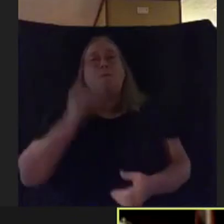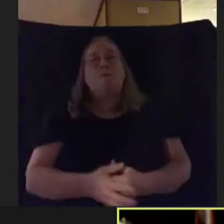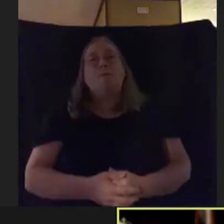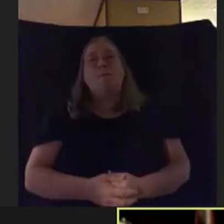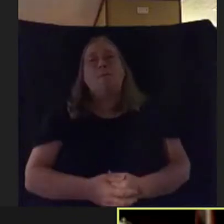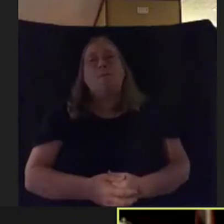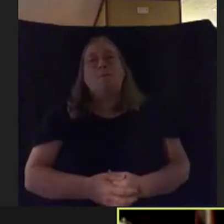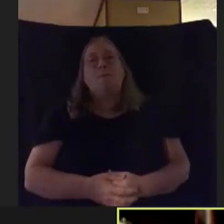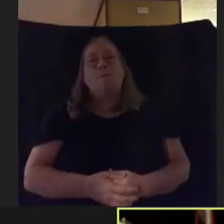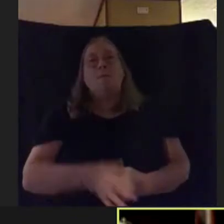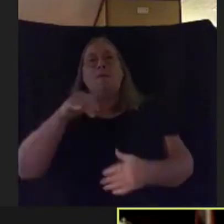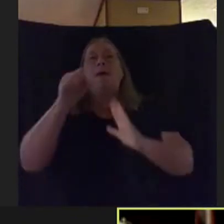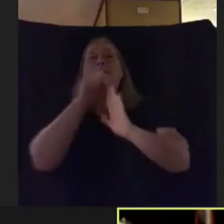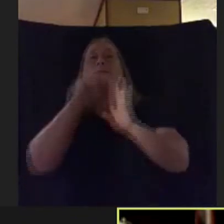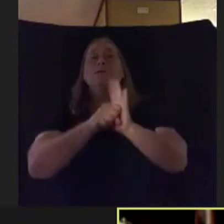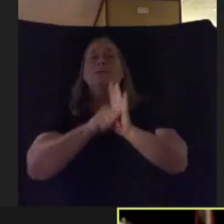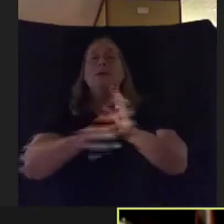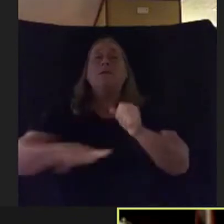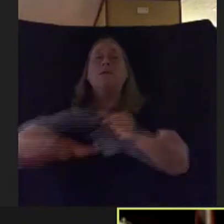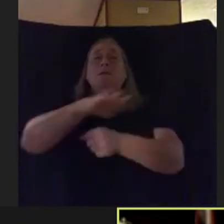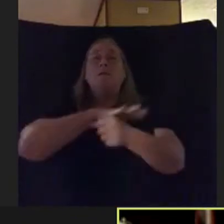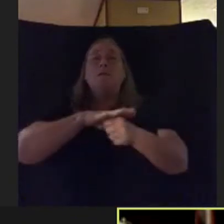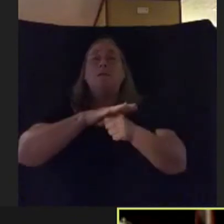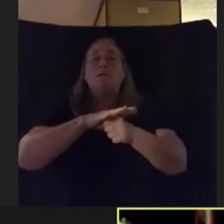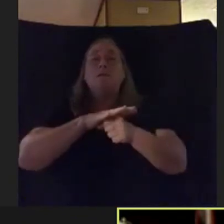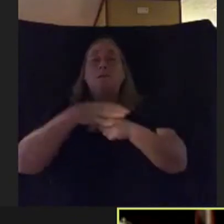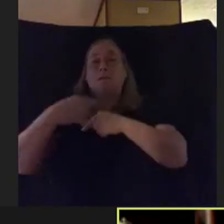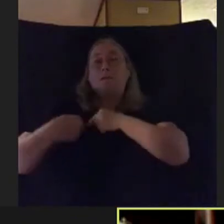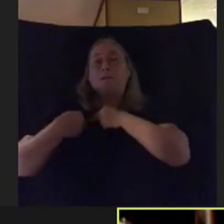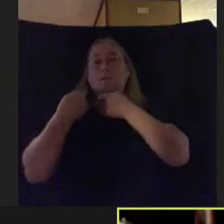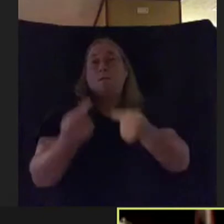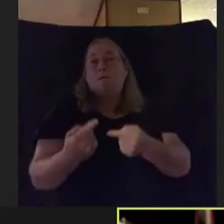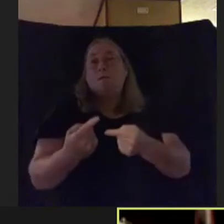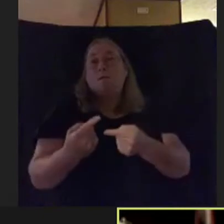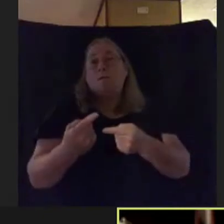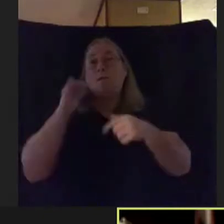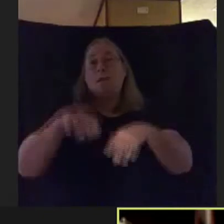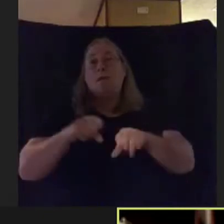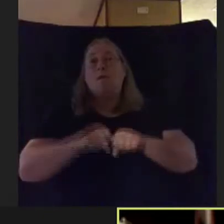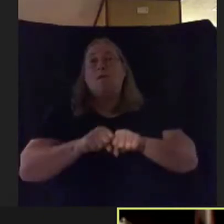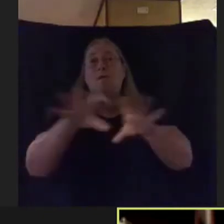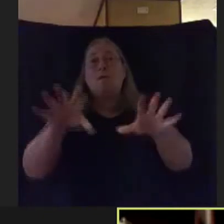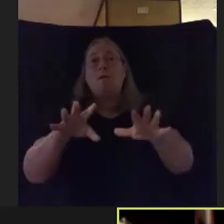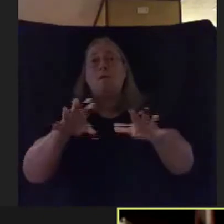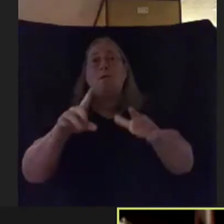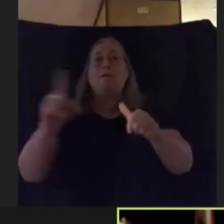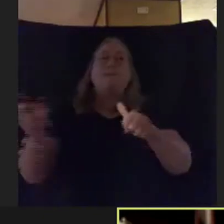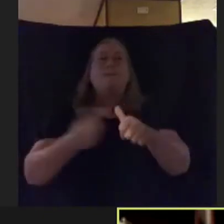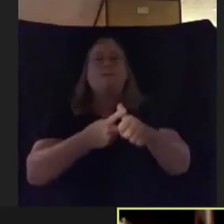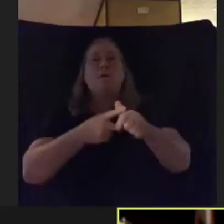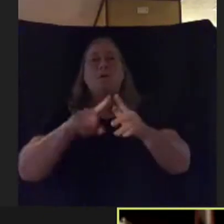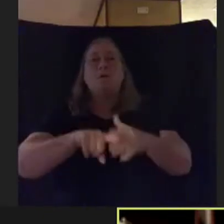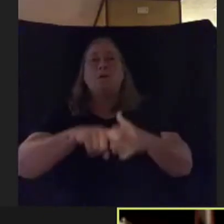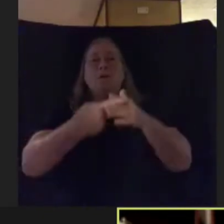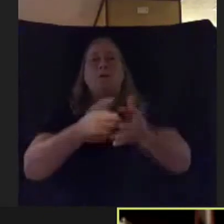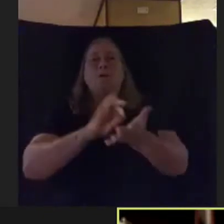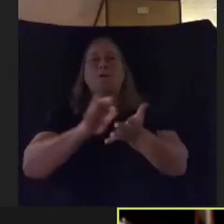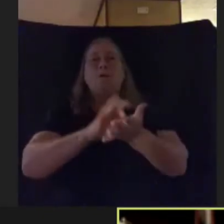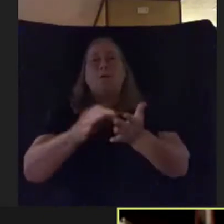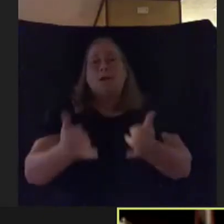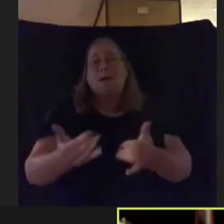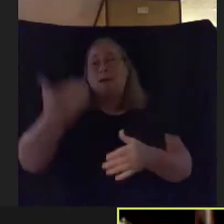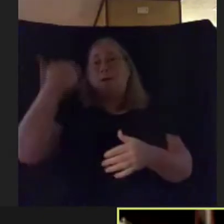overall state cases, so far since we began this pandemic and reported our first case, now back in March